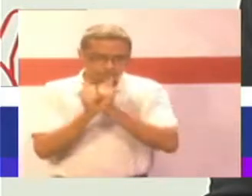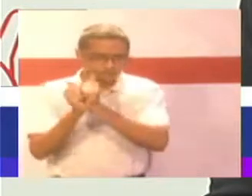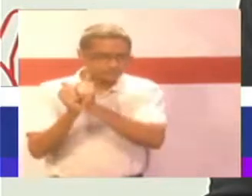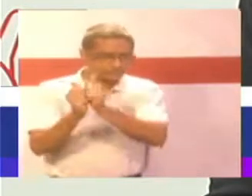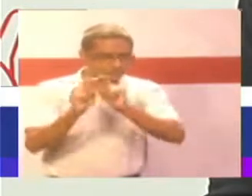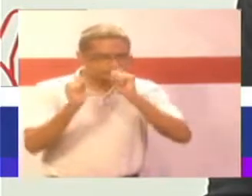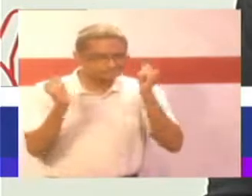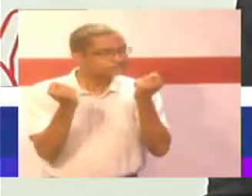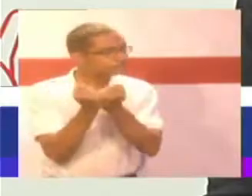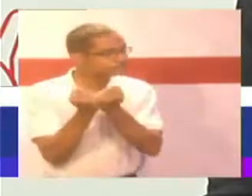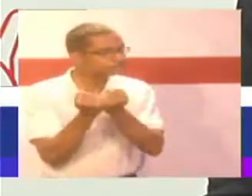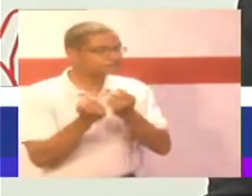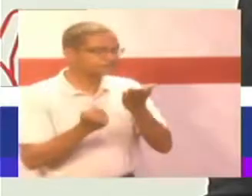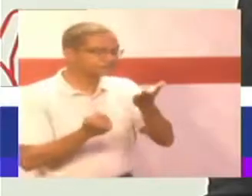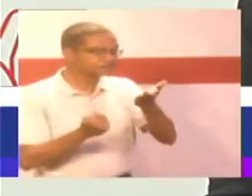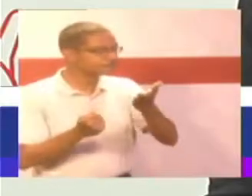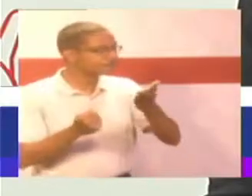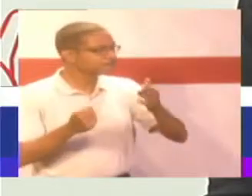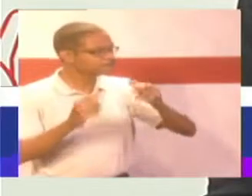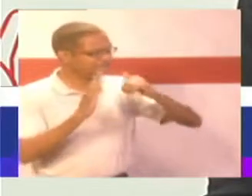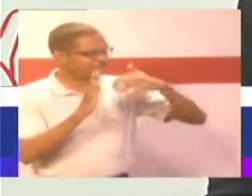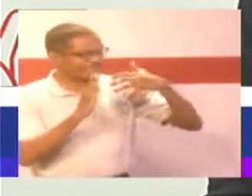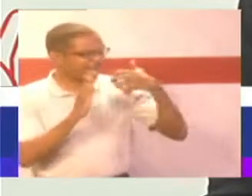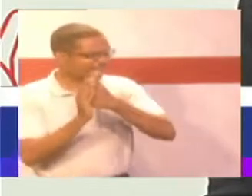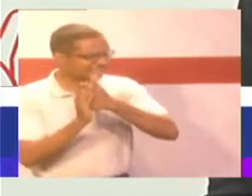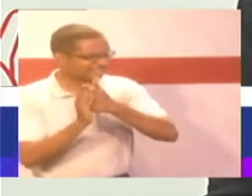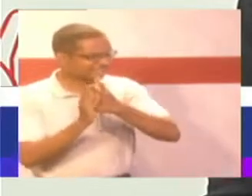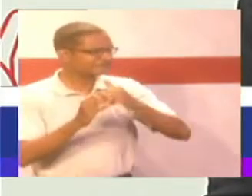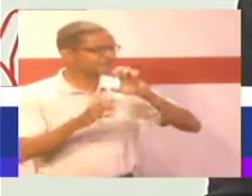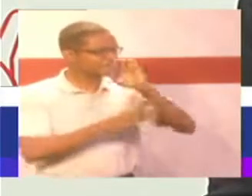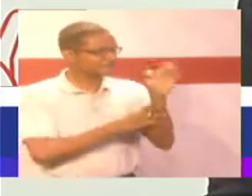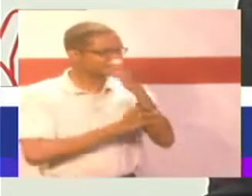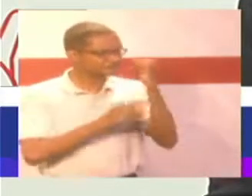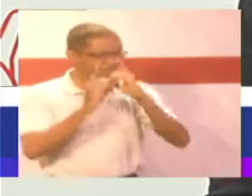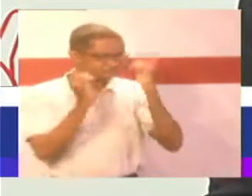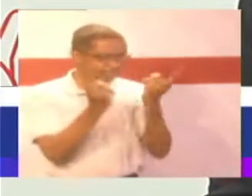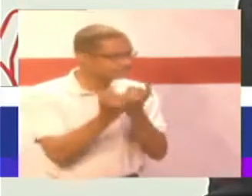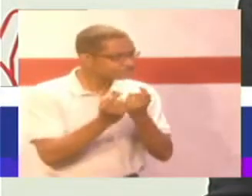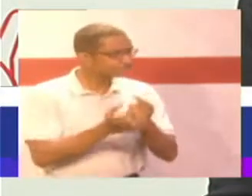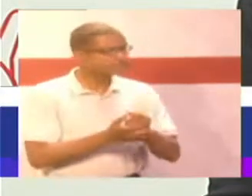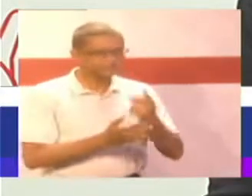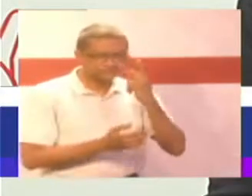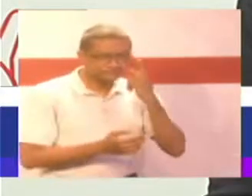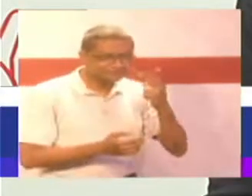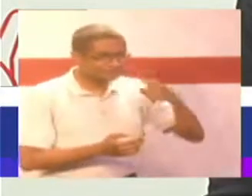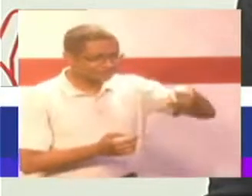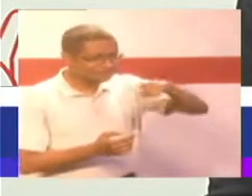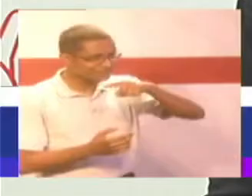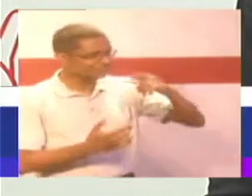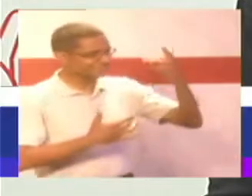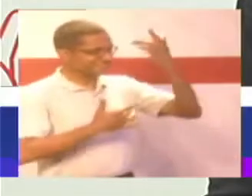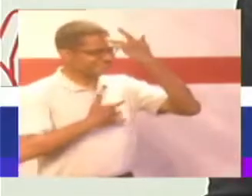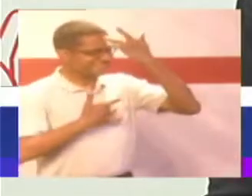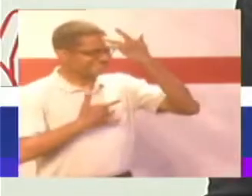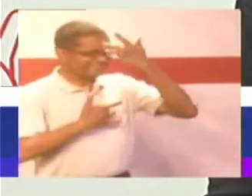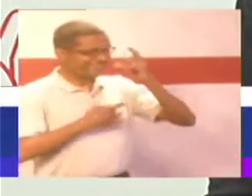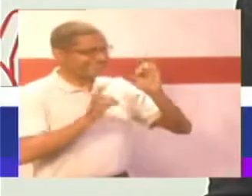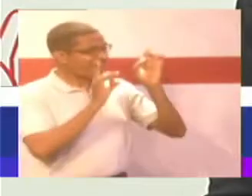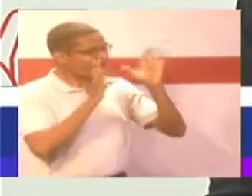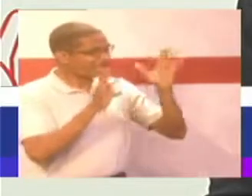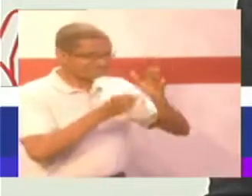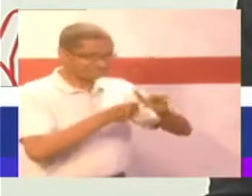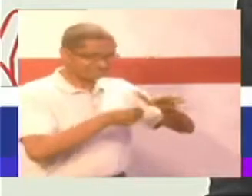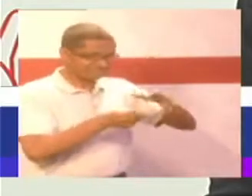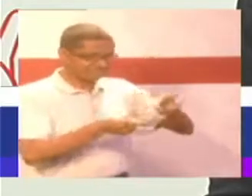and emergency department to ensure that ill, severely and critically ill COVID-19